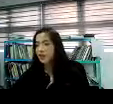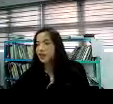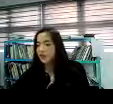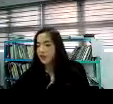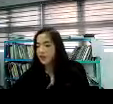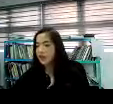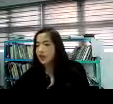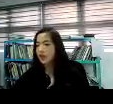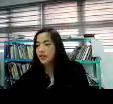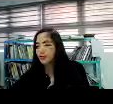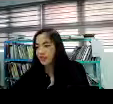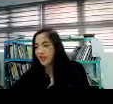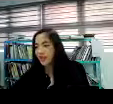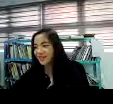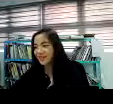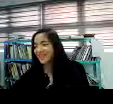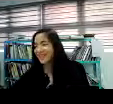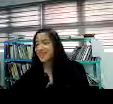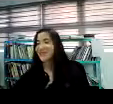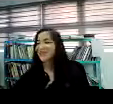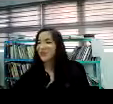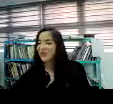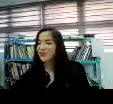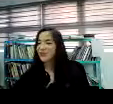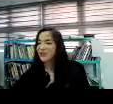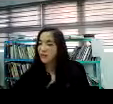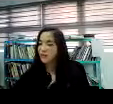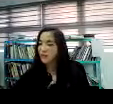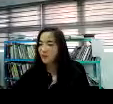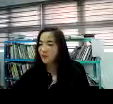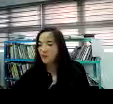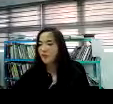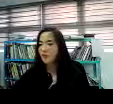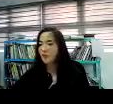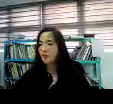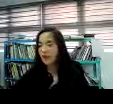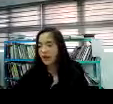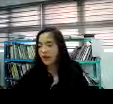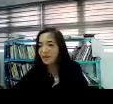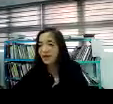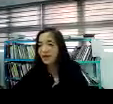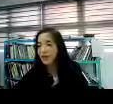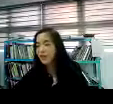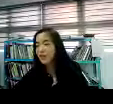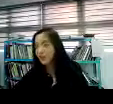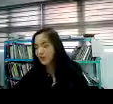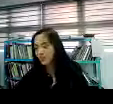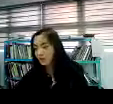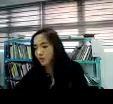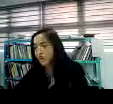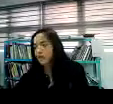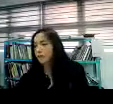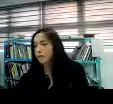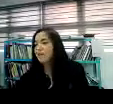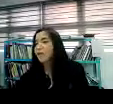history, literature, nandito po sila. Ayan po. So kung hindi nyo man po mahanap sa library namin, mahahanap nyo naman din